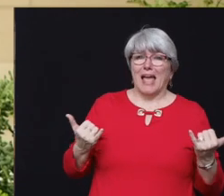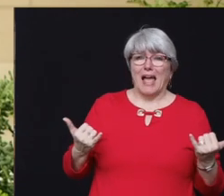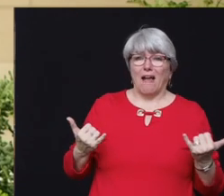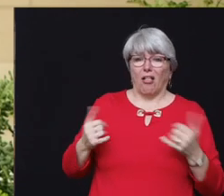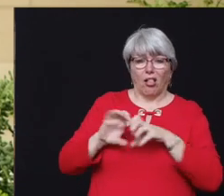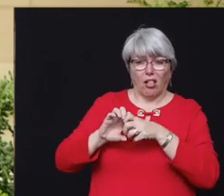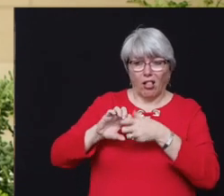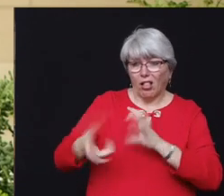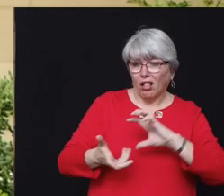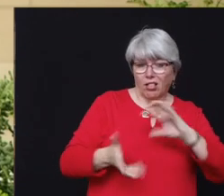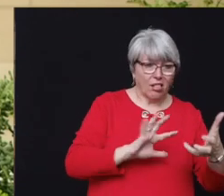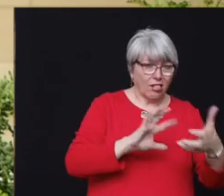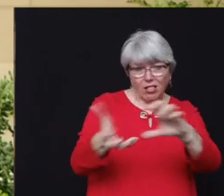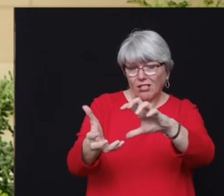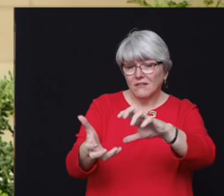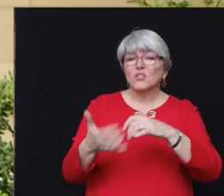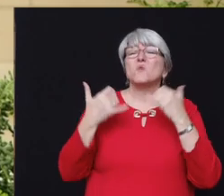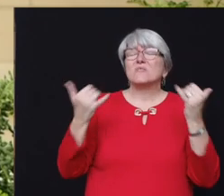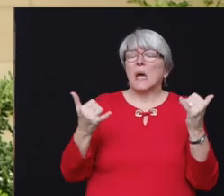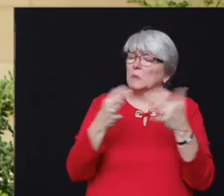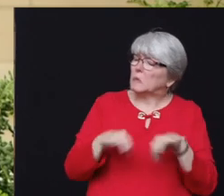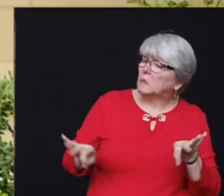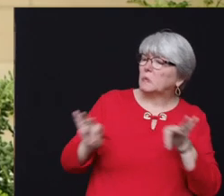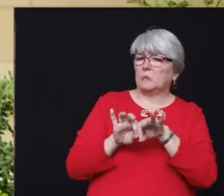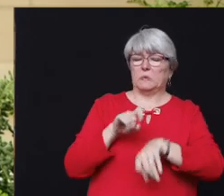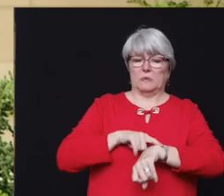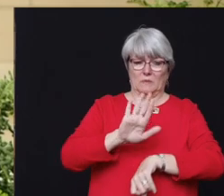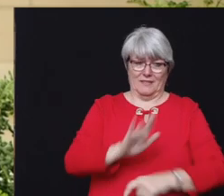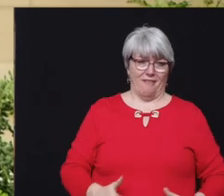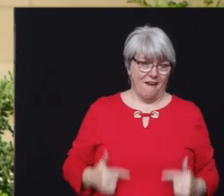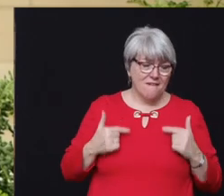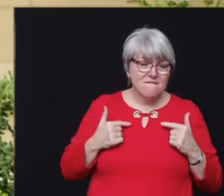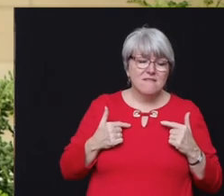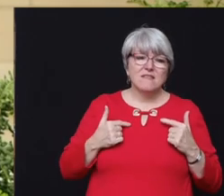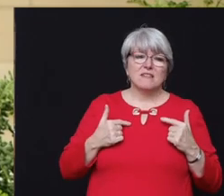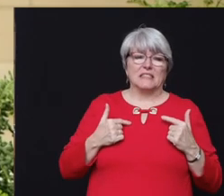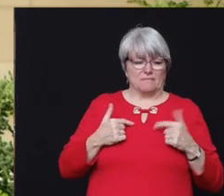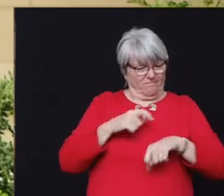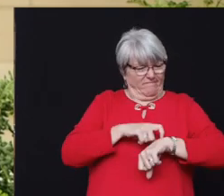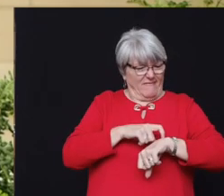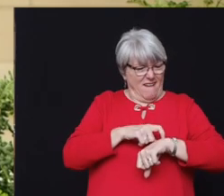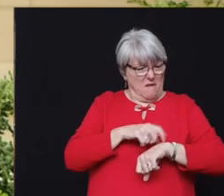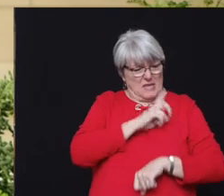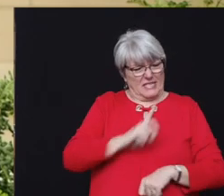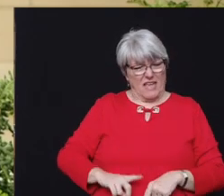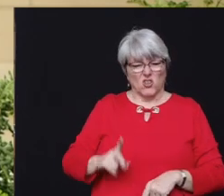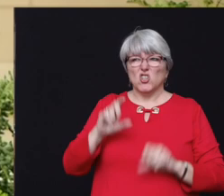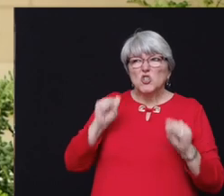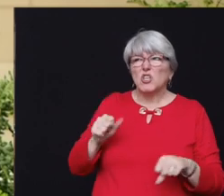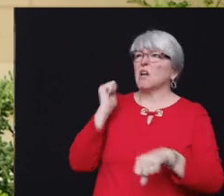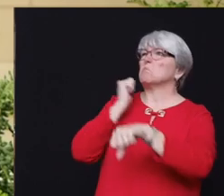broken. So at this critical point in his life, a time when David could have blamed